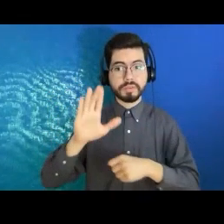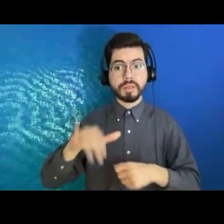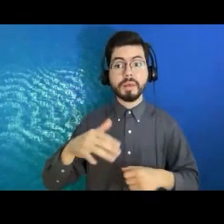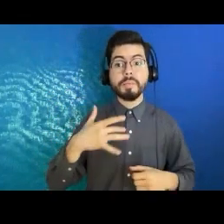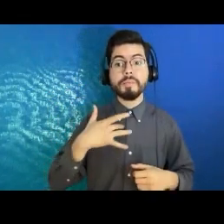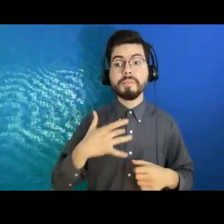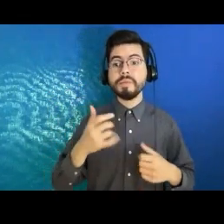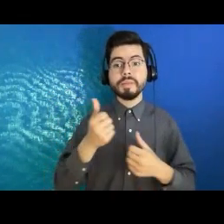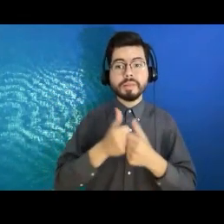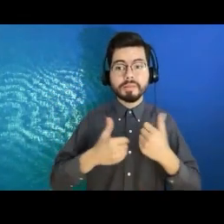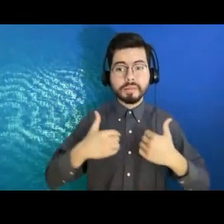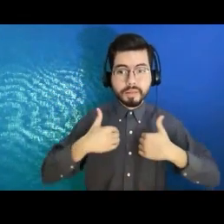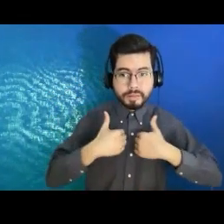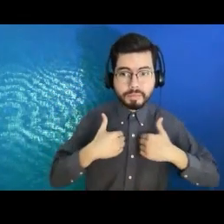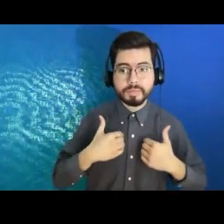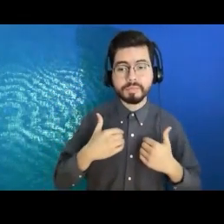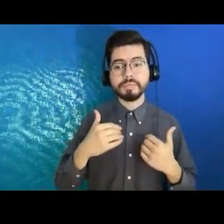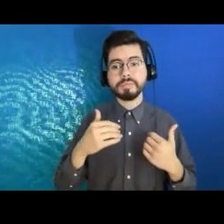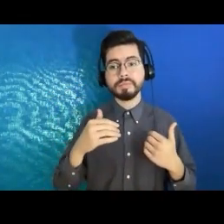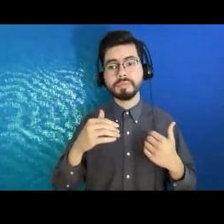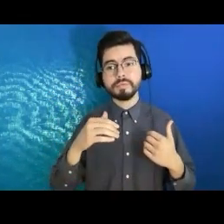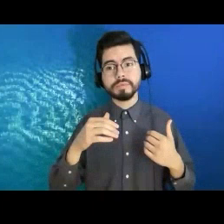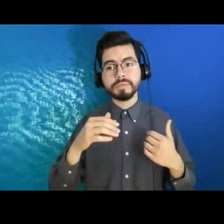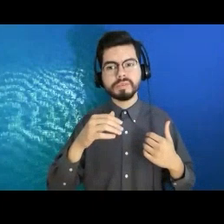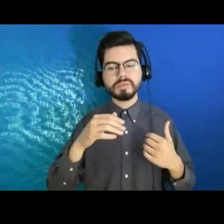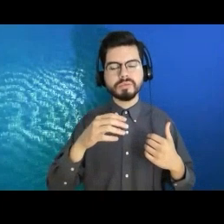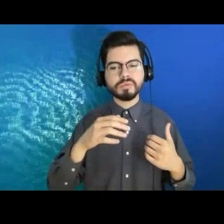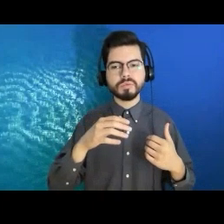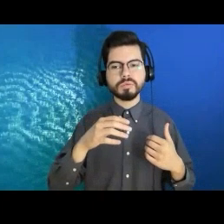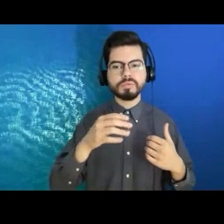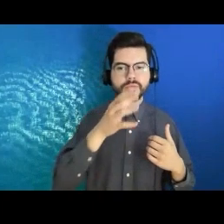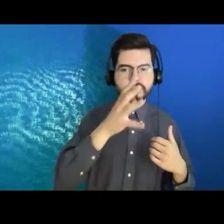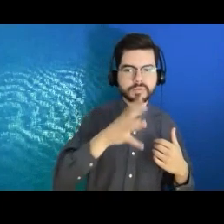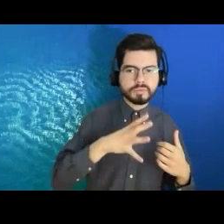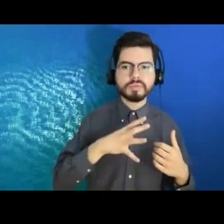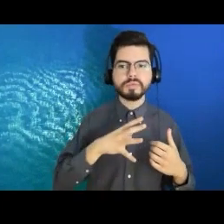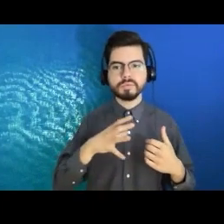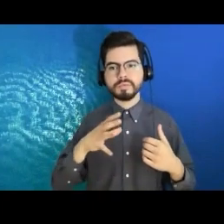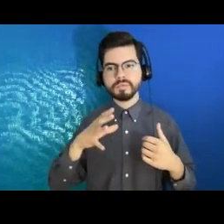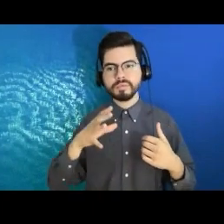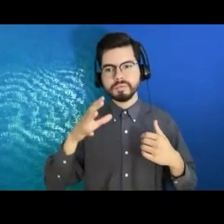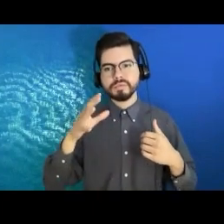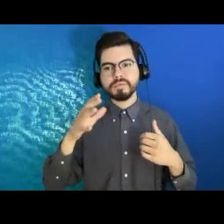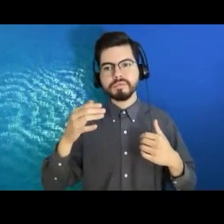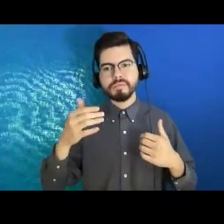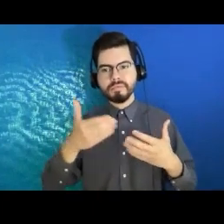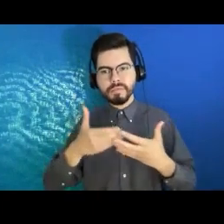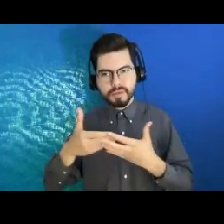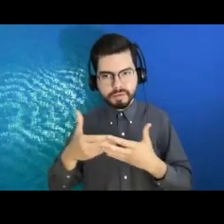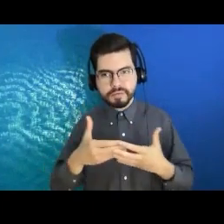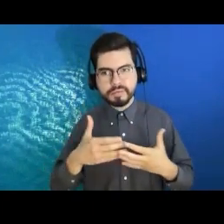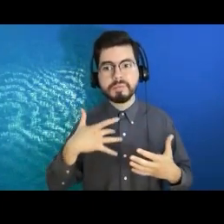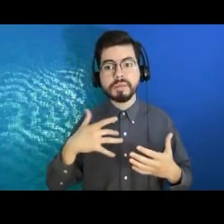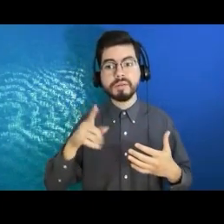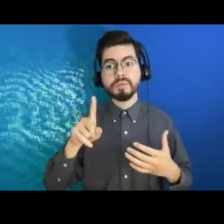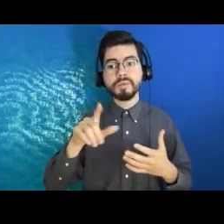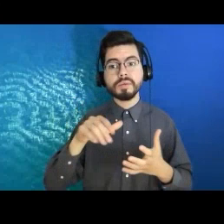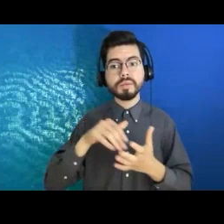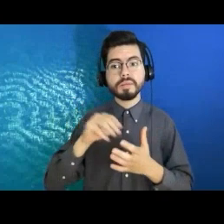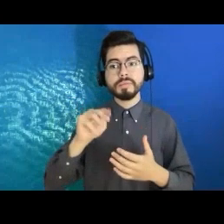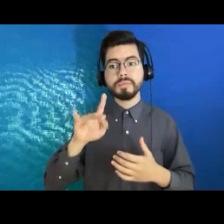calves and yearlings, they travel about 1,000 miles across the park. annually. And we know that from the